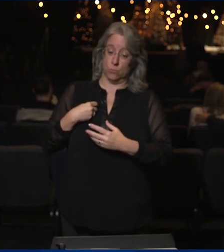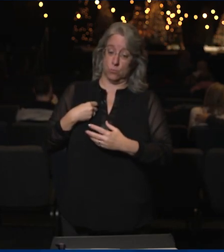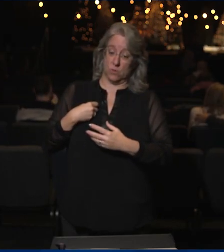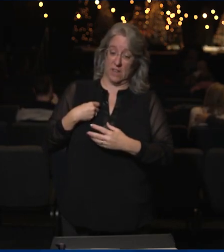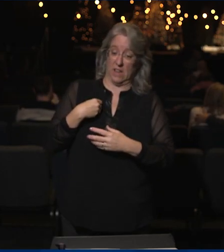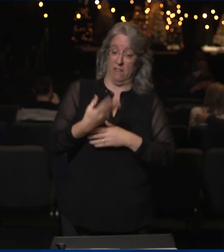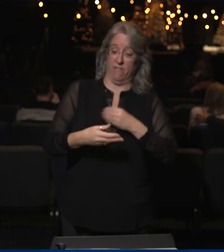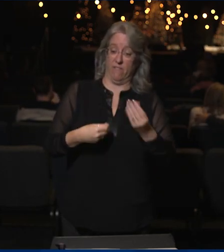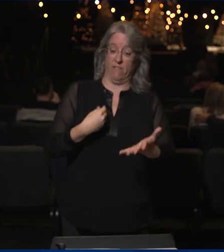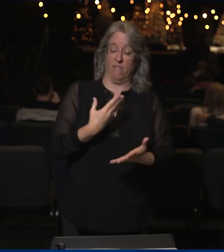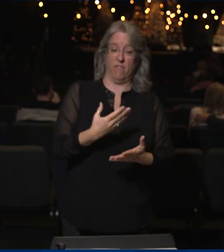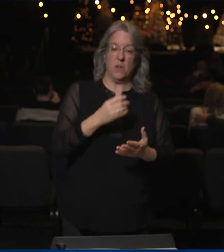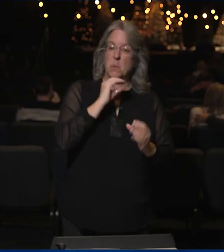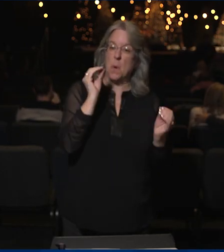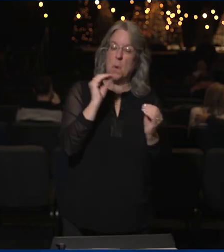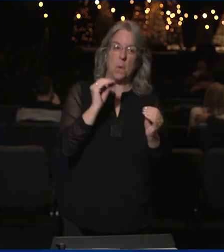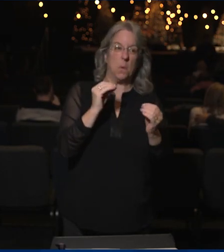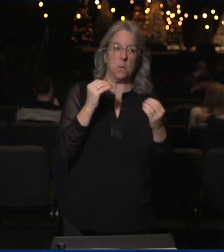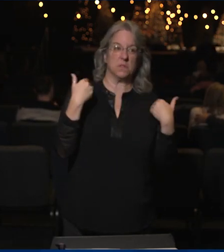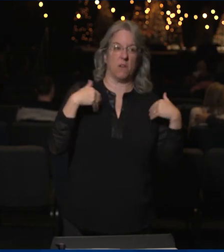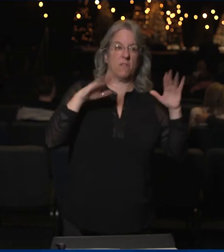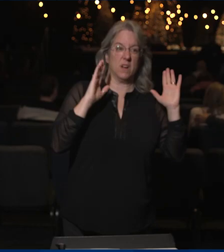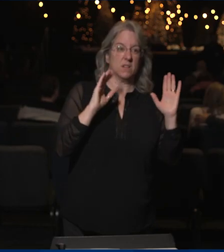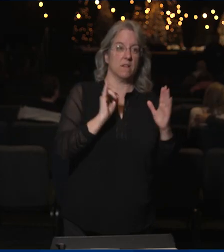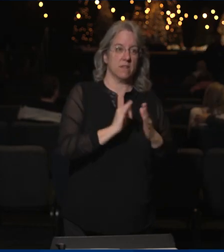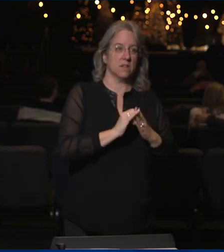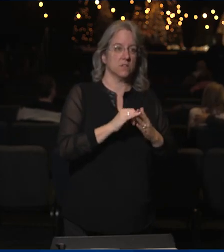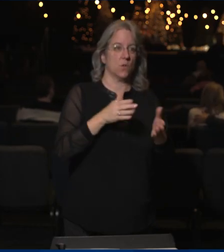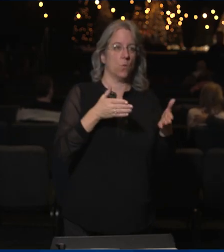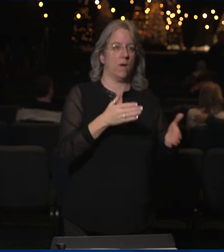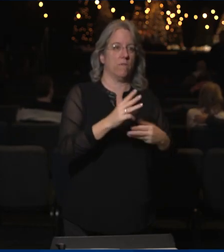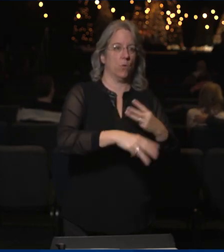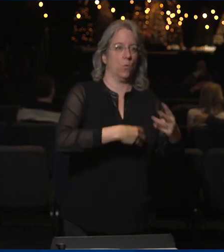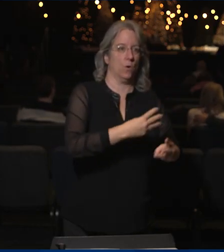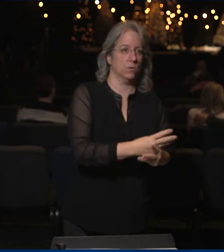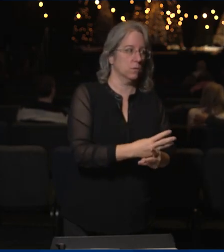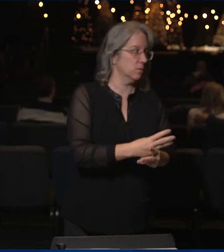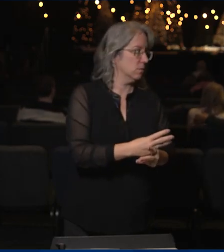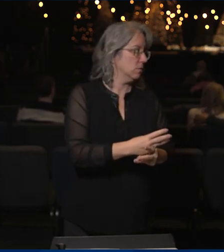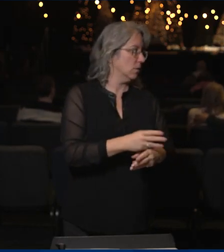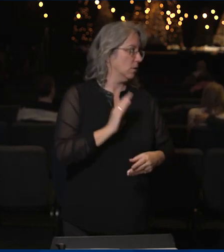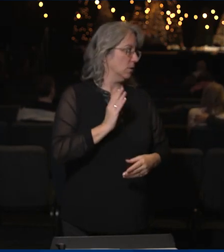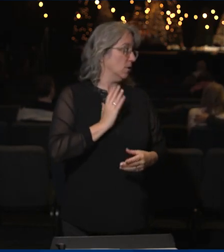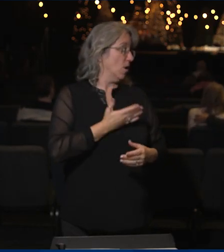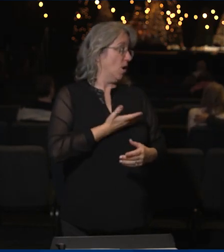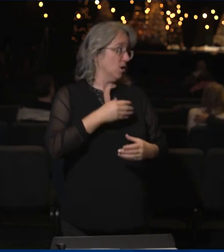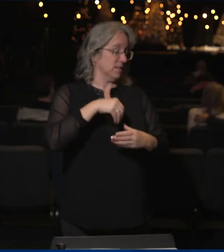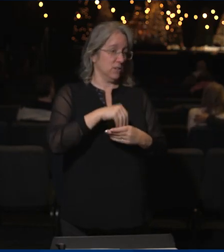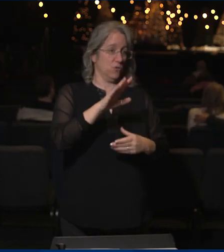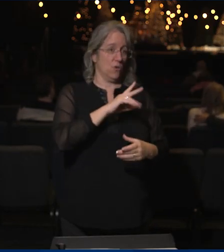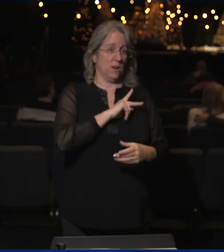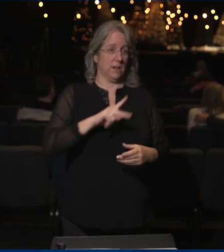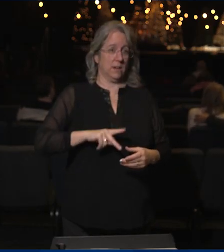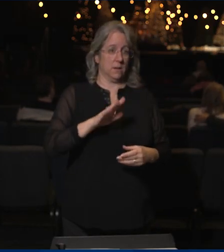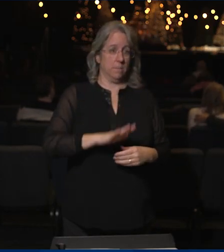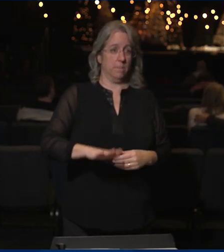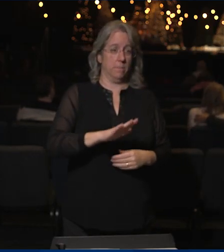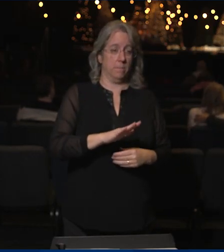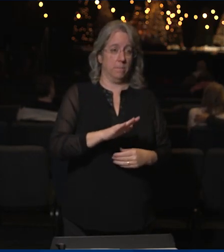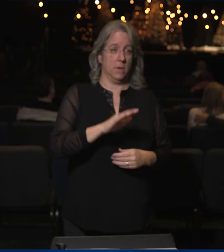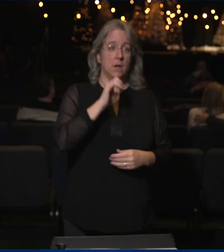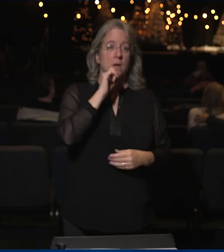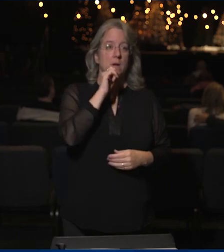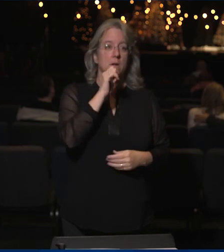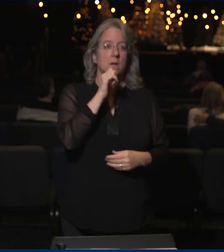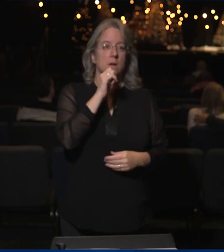But generosity is the way of those who follow Jesus, whose hearts are in your kingdom and not in the systems of